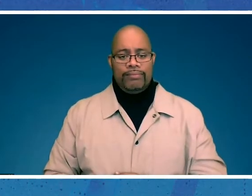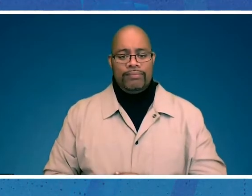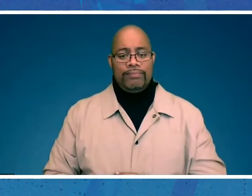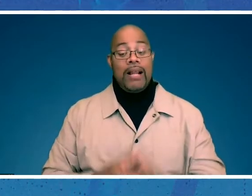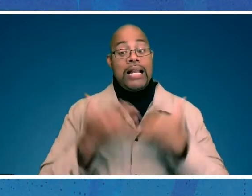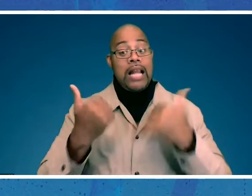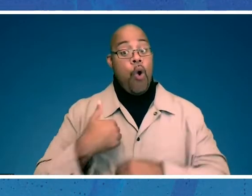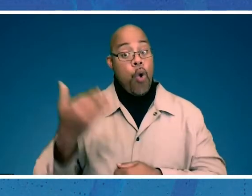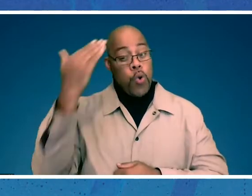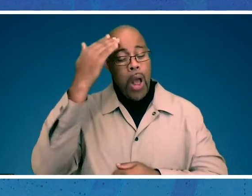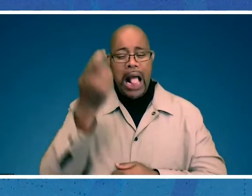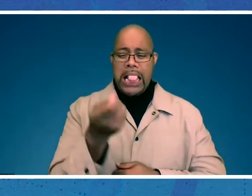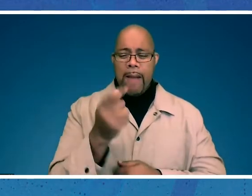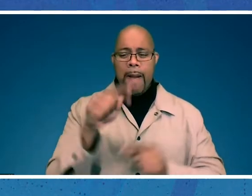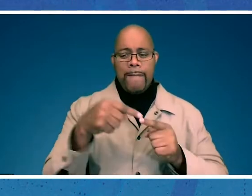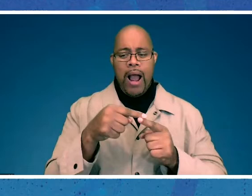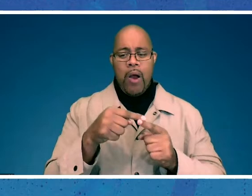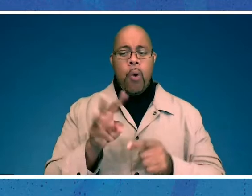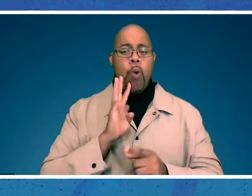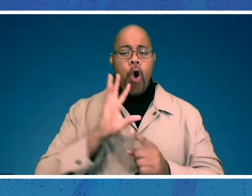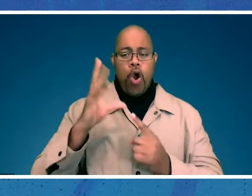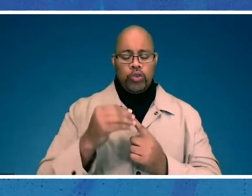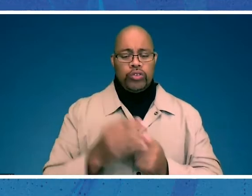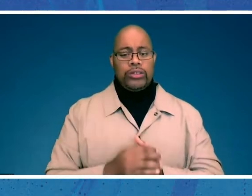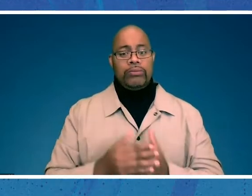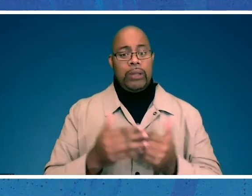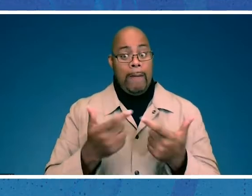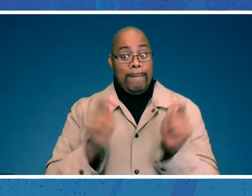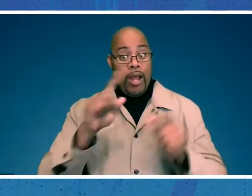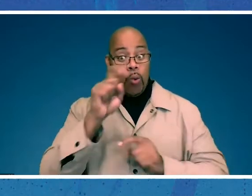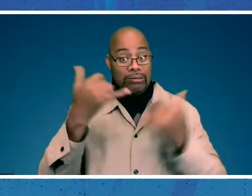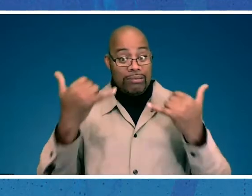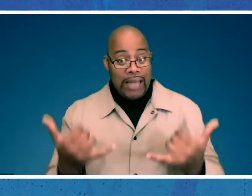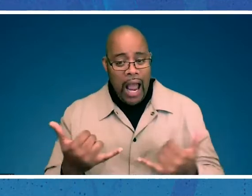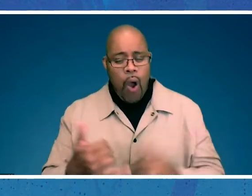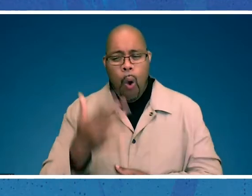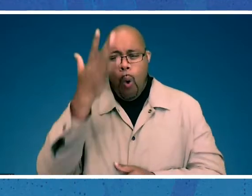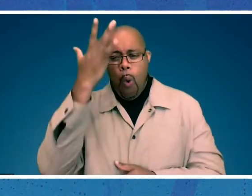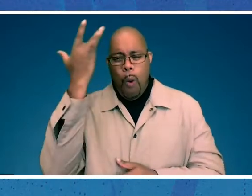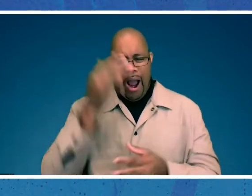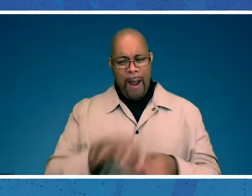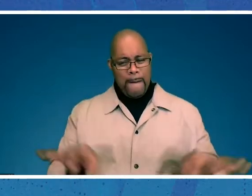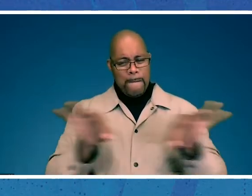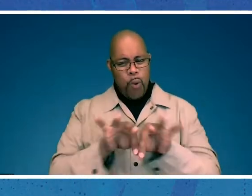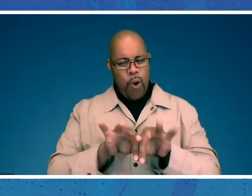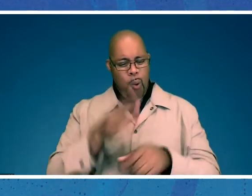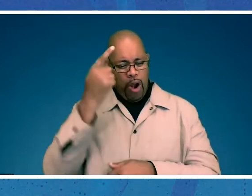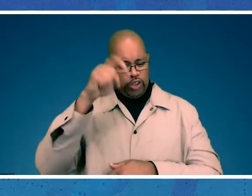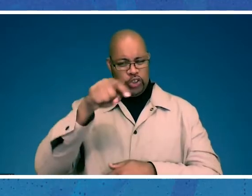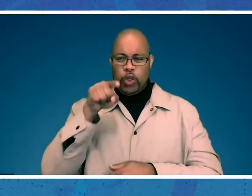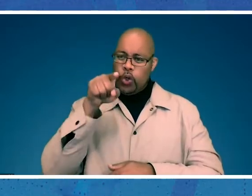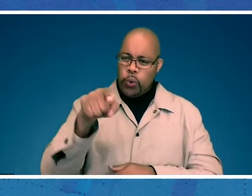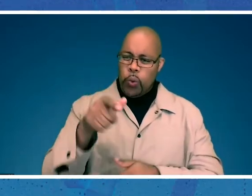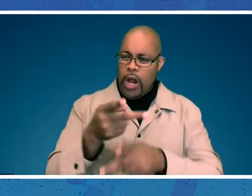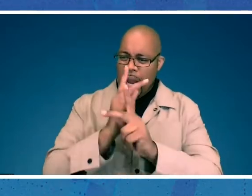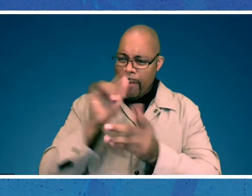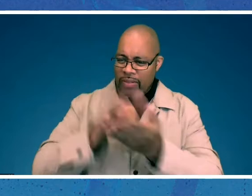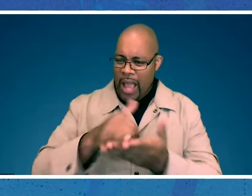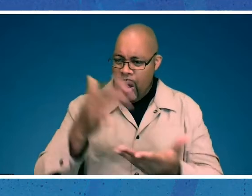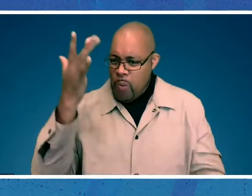Now that we know a little bit about aquaculture, the next big question is, why is it important and why should you care about